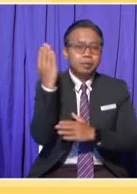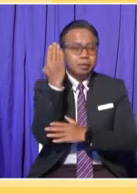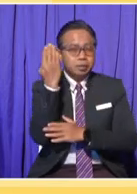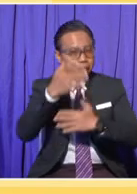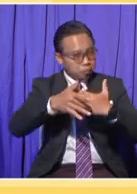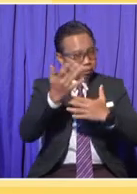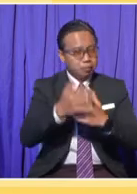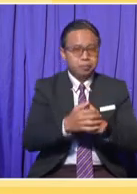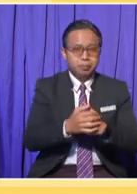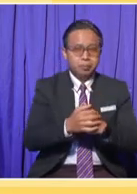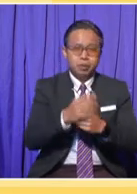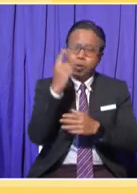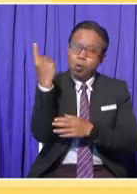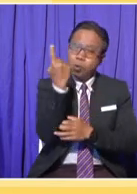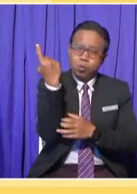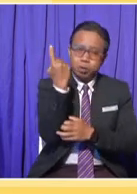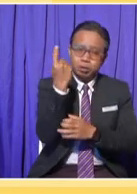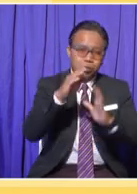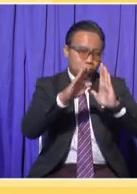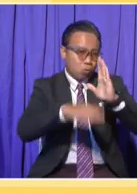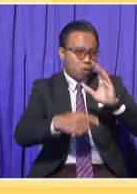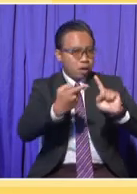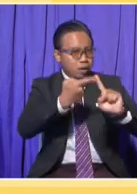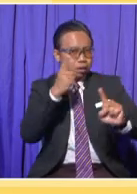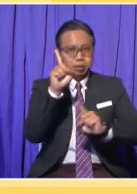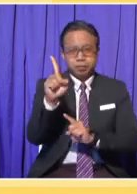proper fraction is always less than 1.